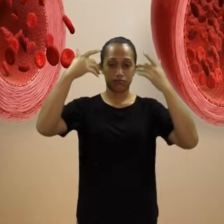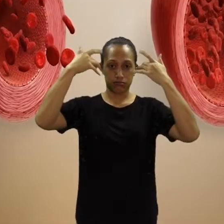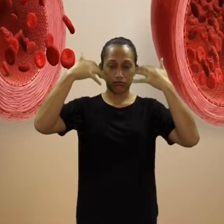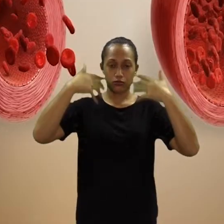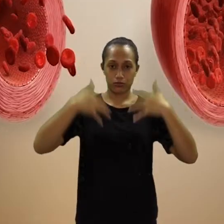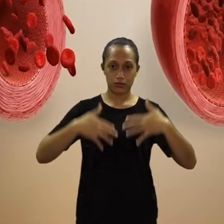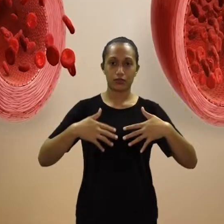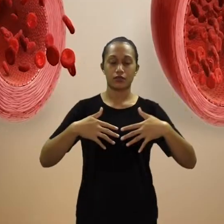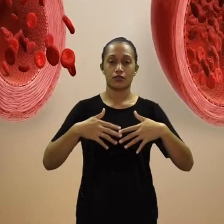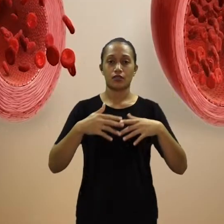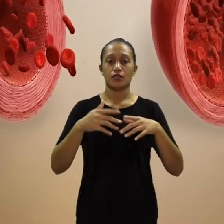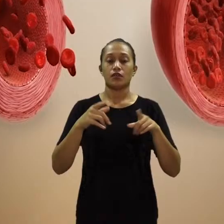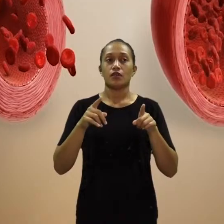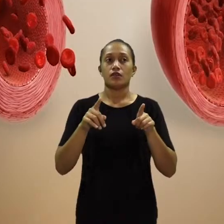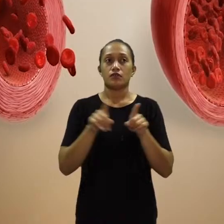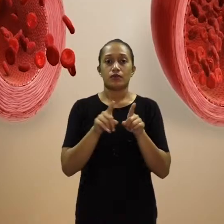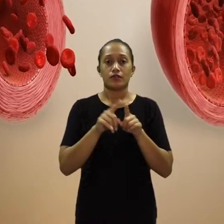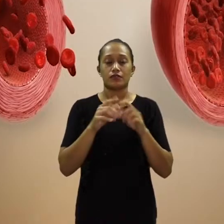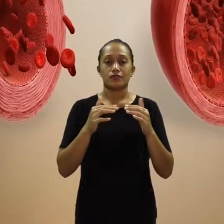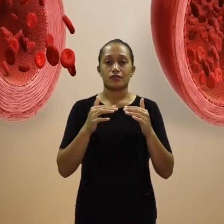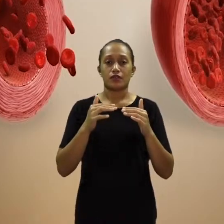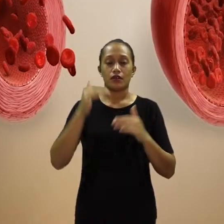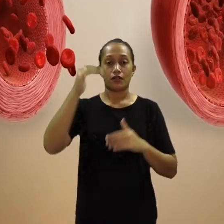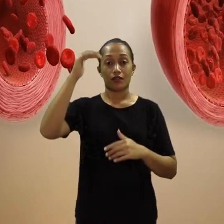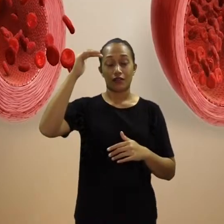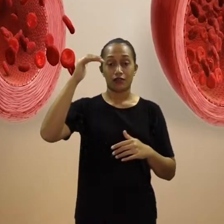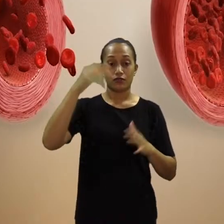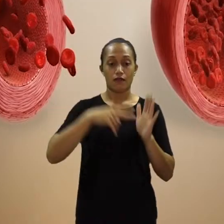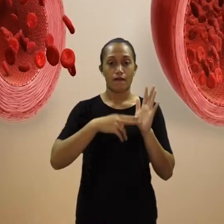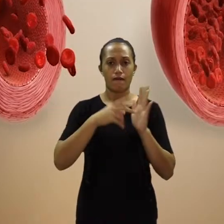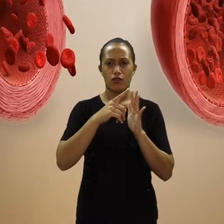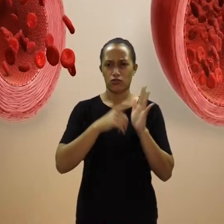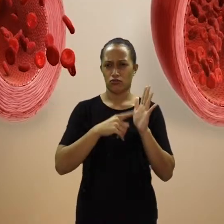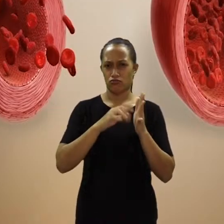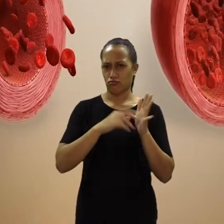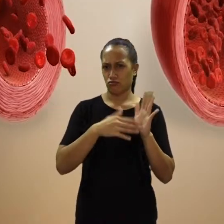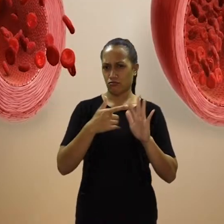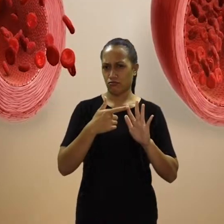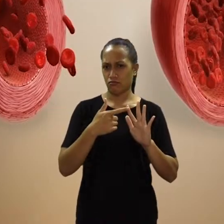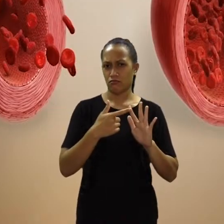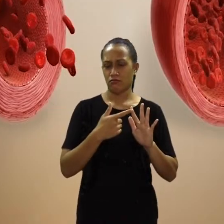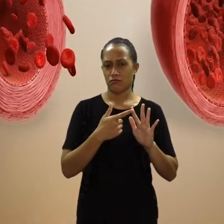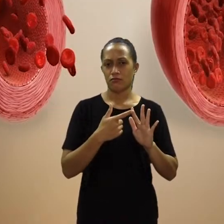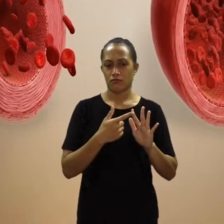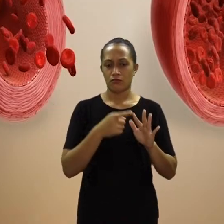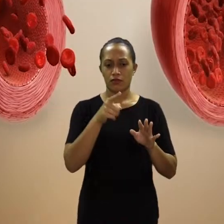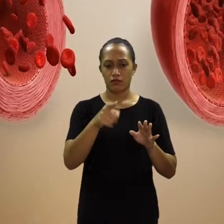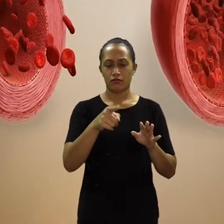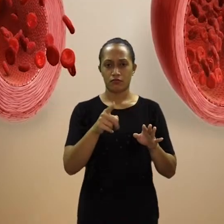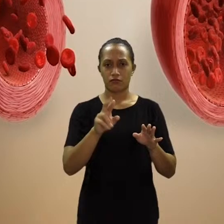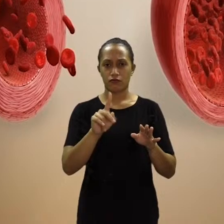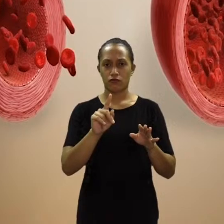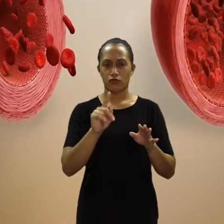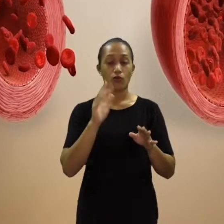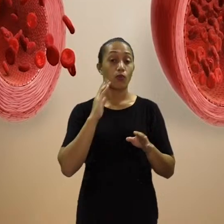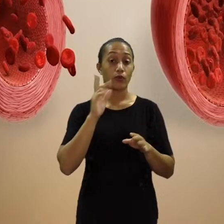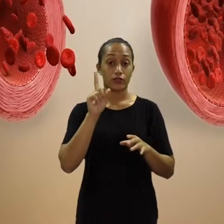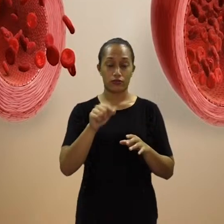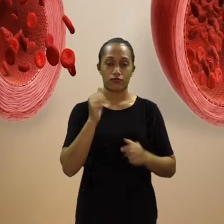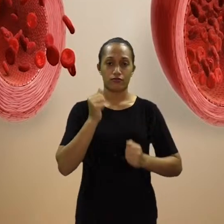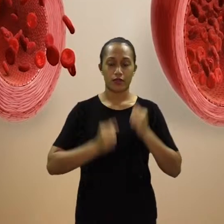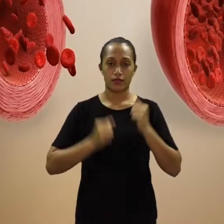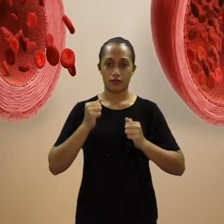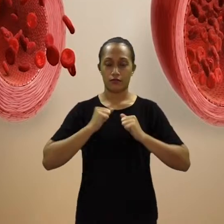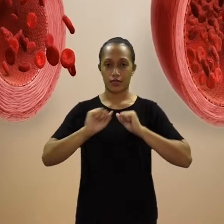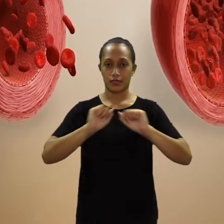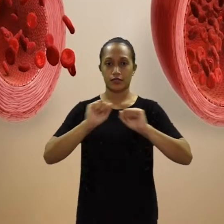sweating, as well as larger vascular volume for greater cardiac filling and cardiovascular stability during exercise.